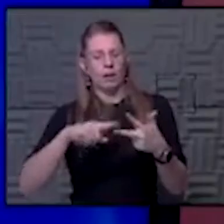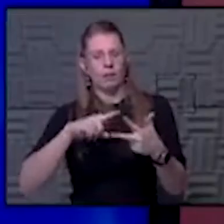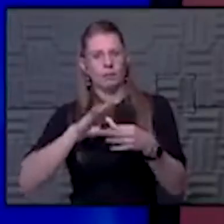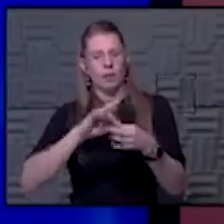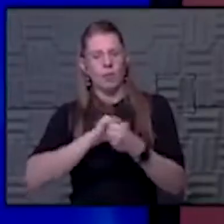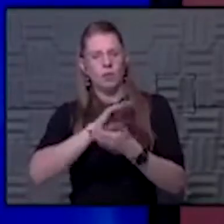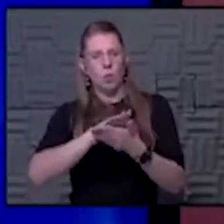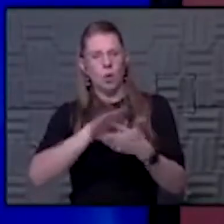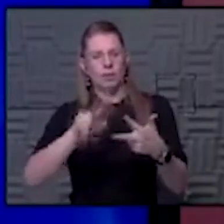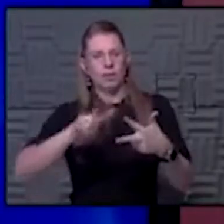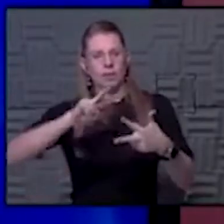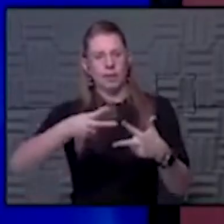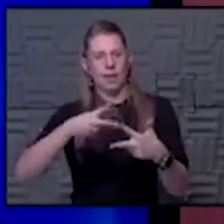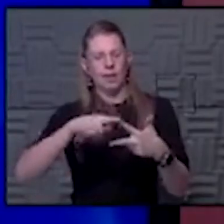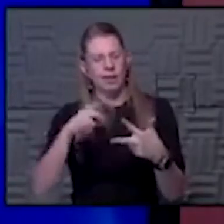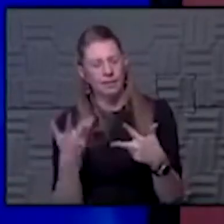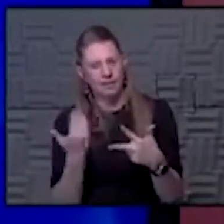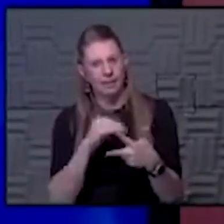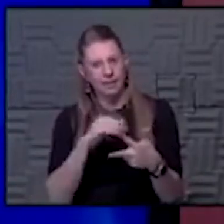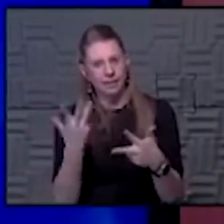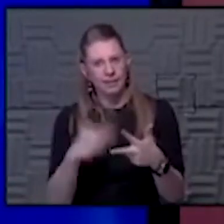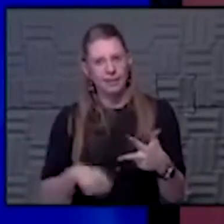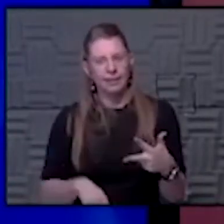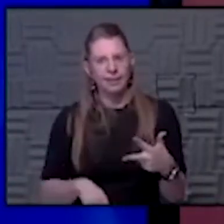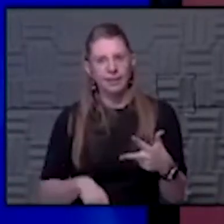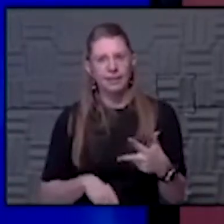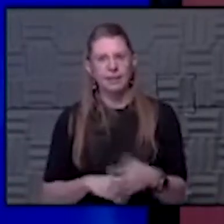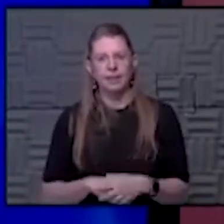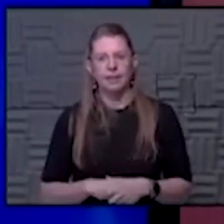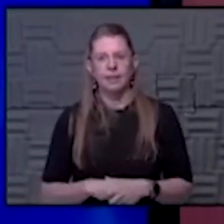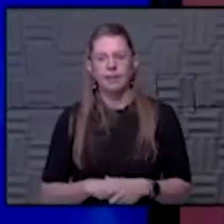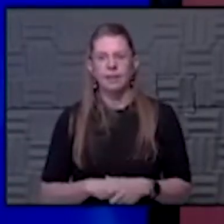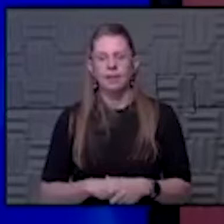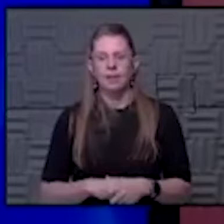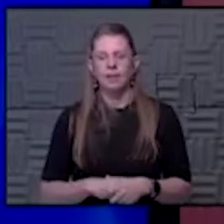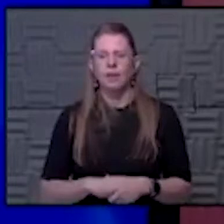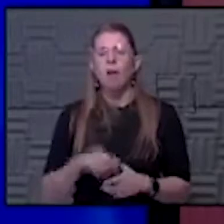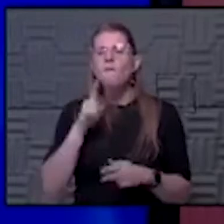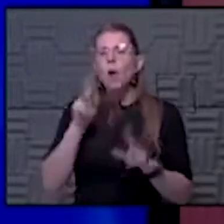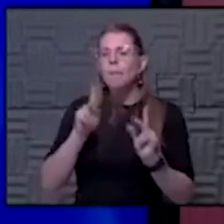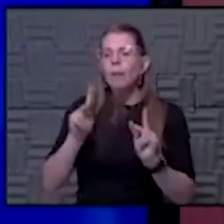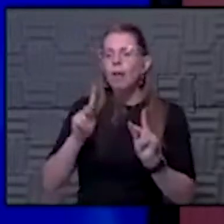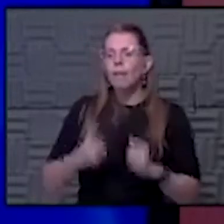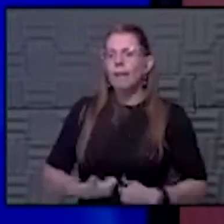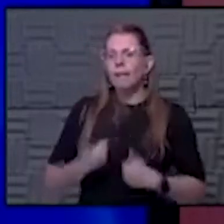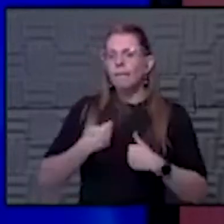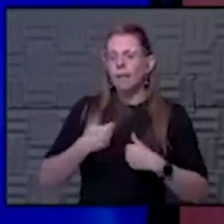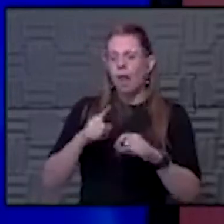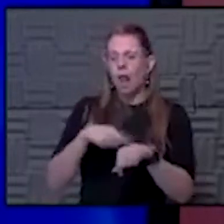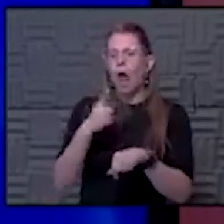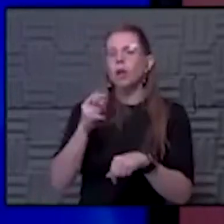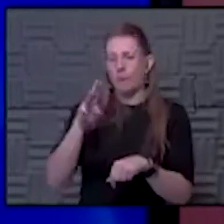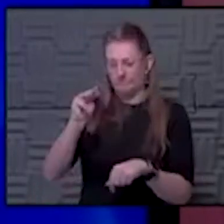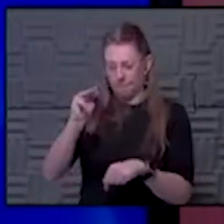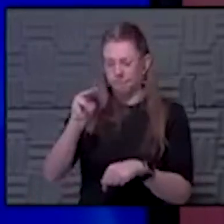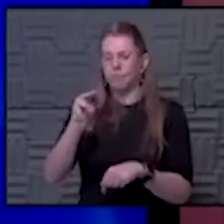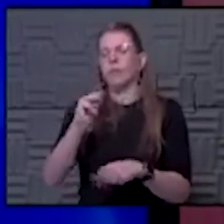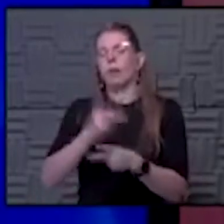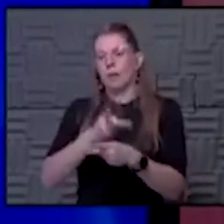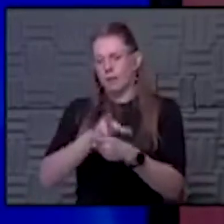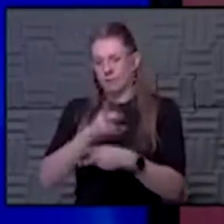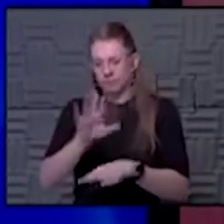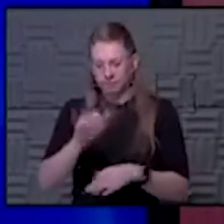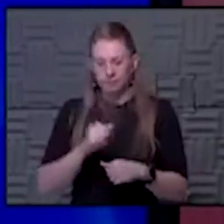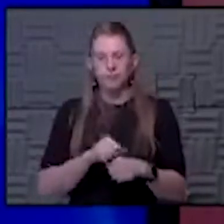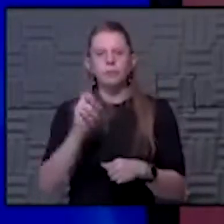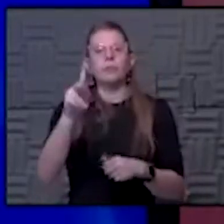schools. So what was the second one, Taylor? For people that live in long-term care facilities, since they're at the top of the list. Turn